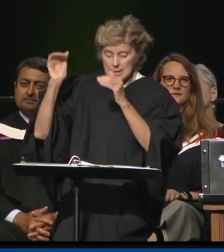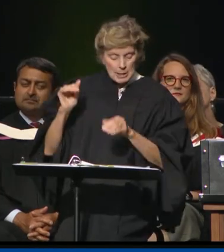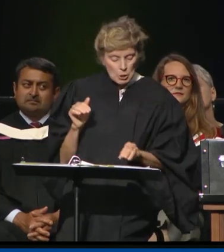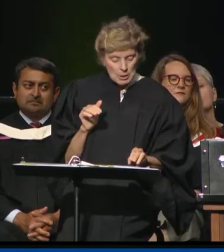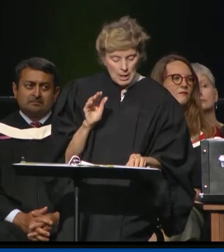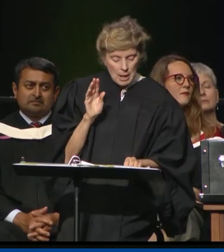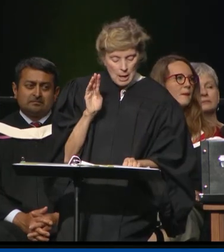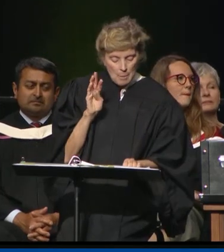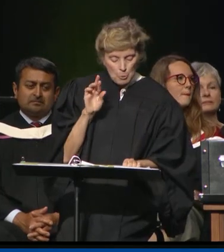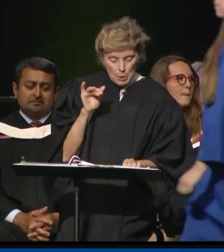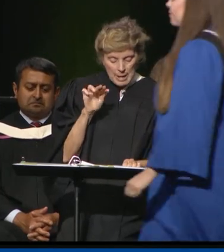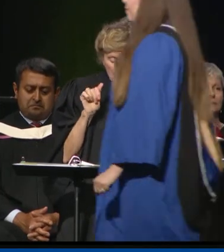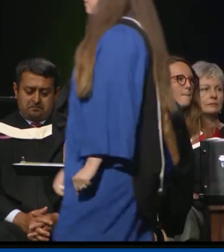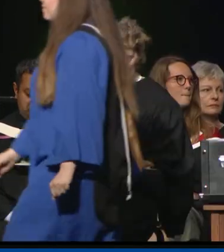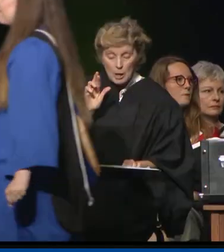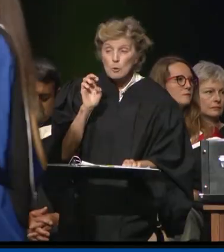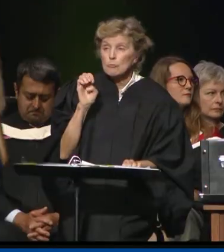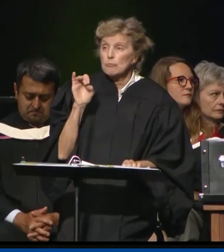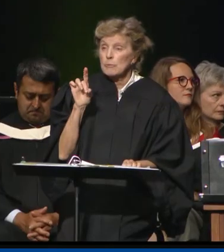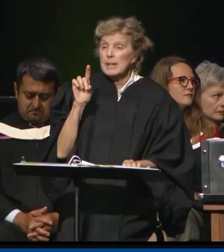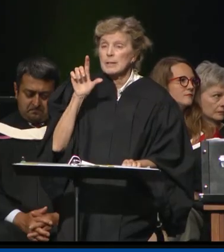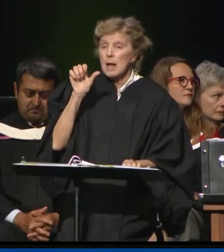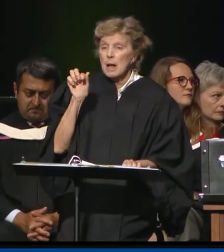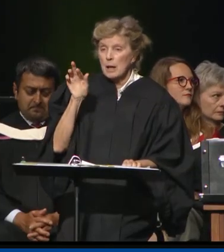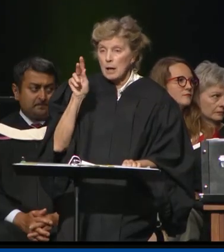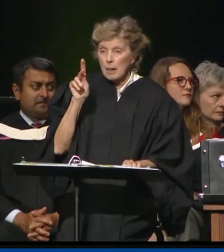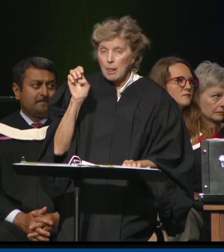Brianna Reed Clark.